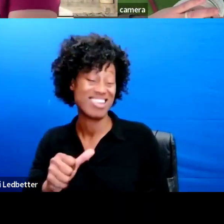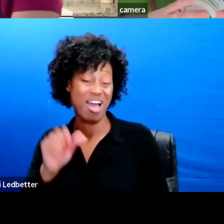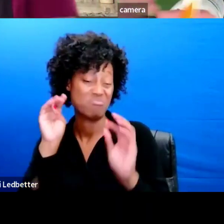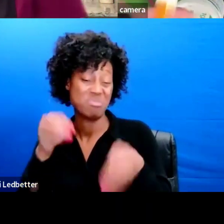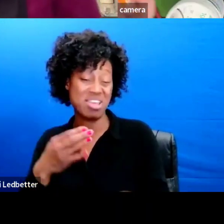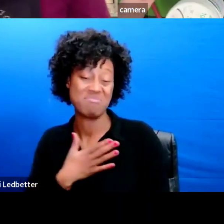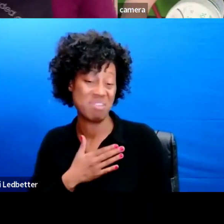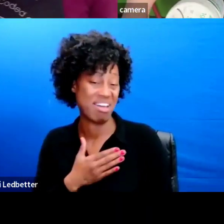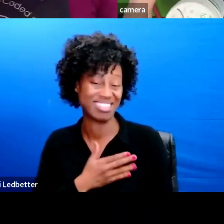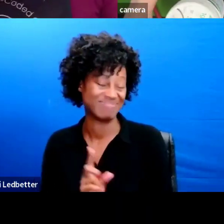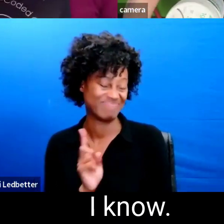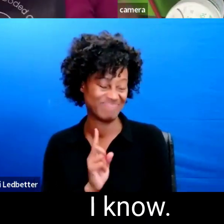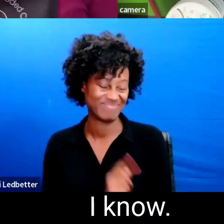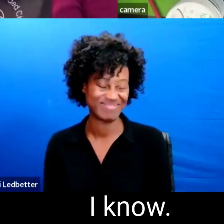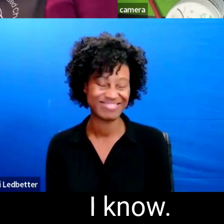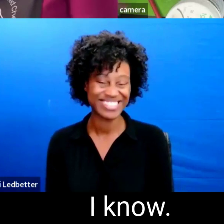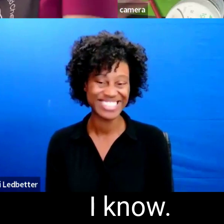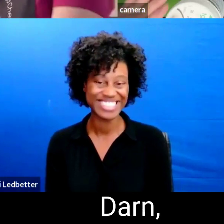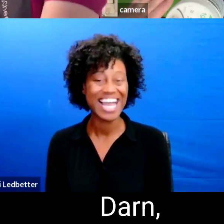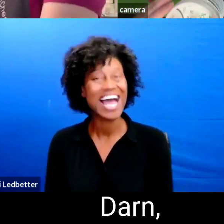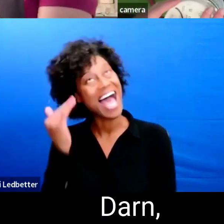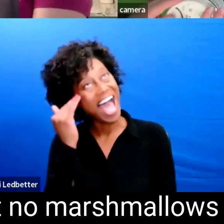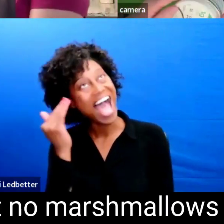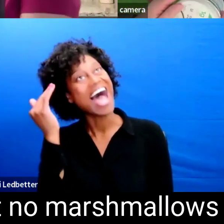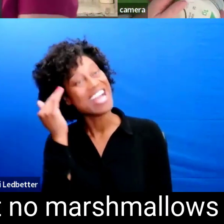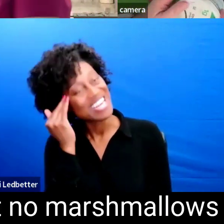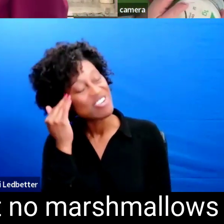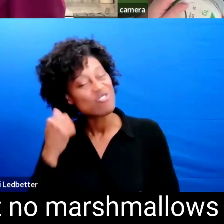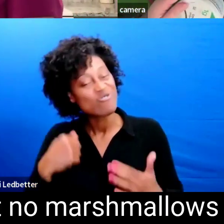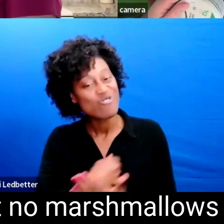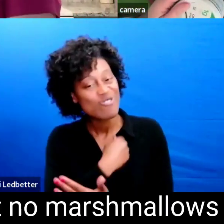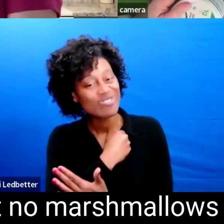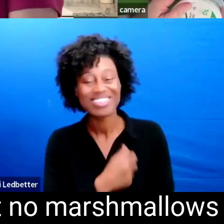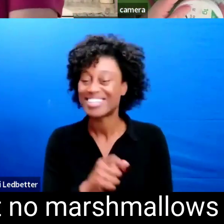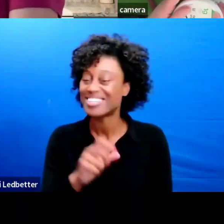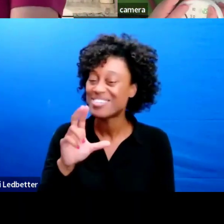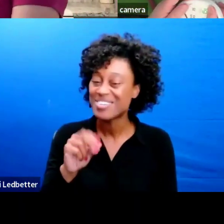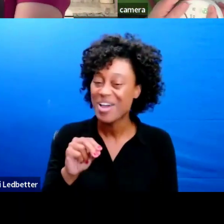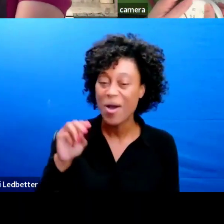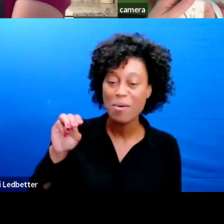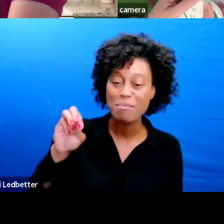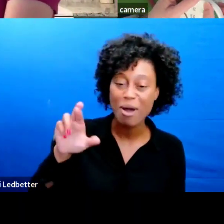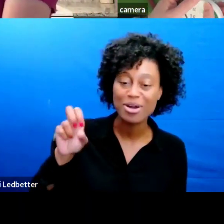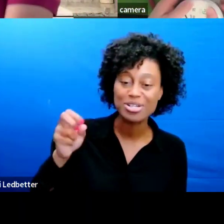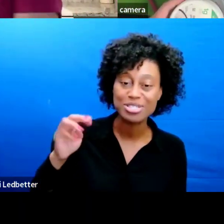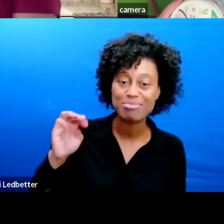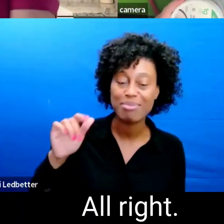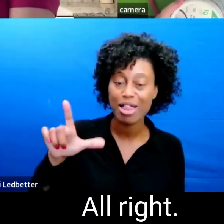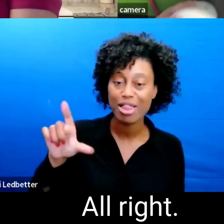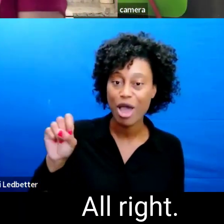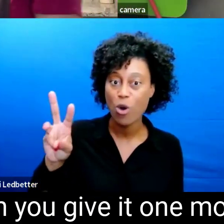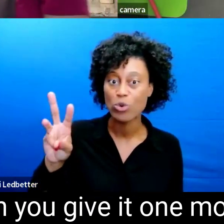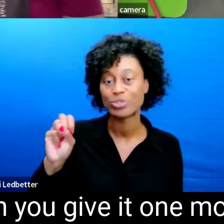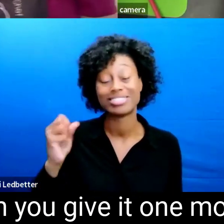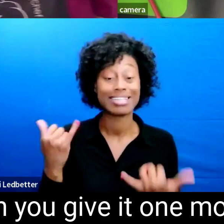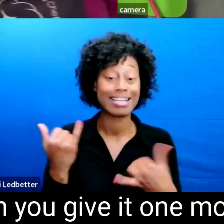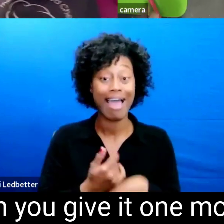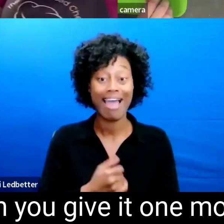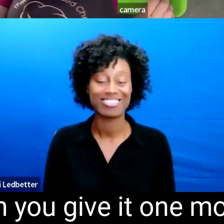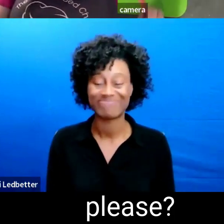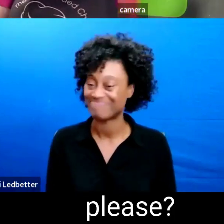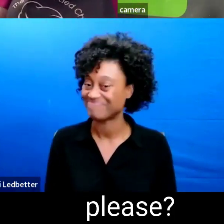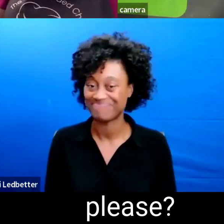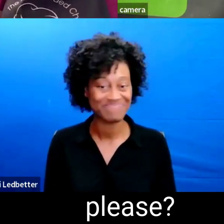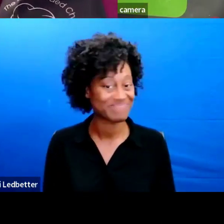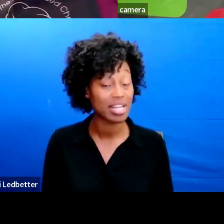particular. I know, darn, but no marshmallows today. All right, can you give it one